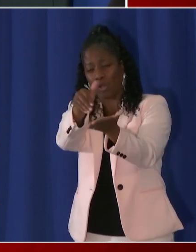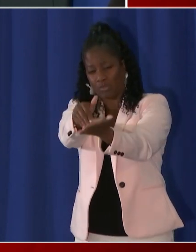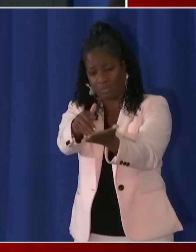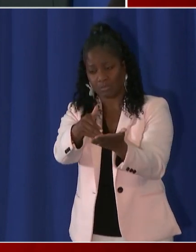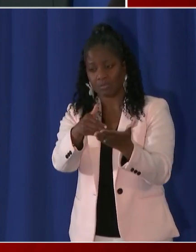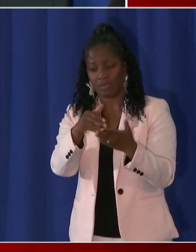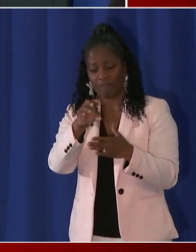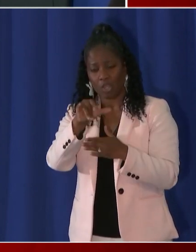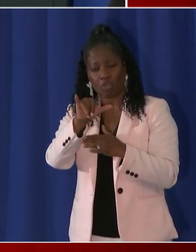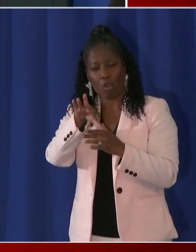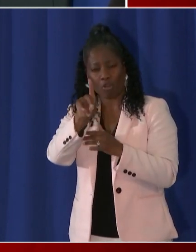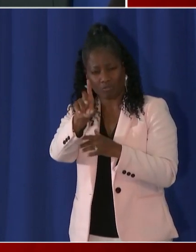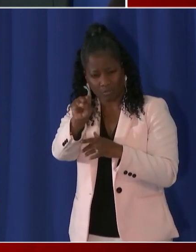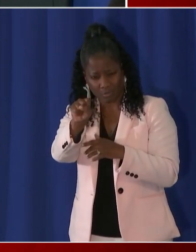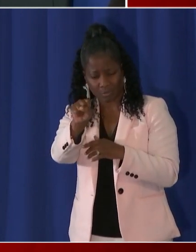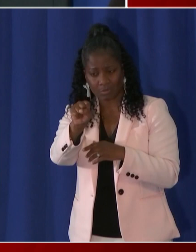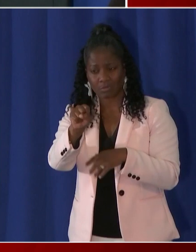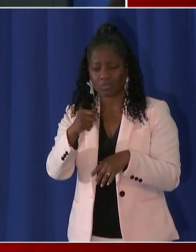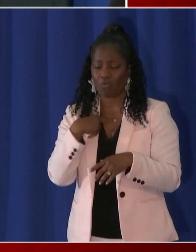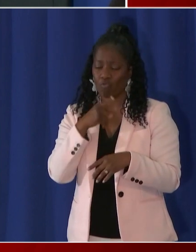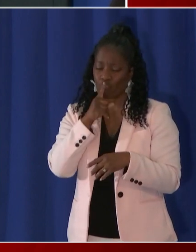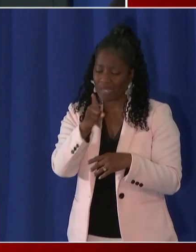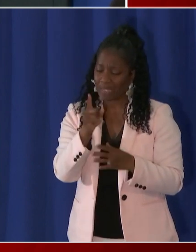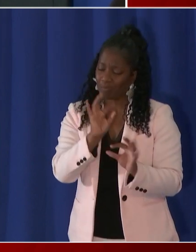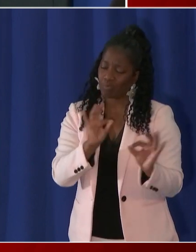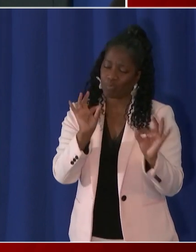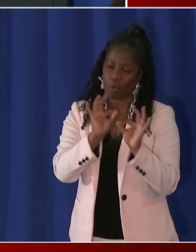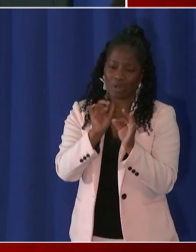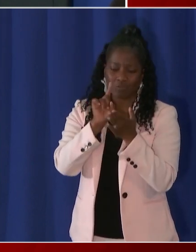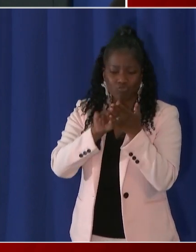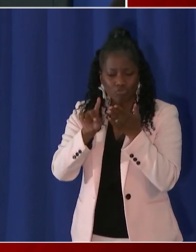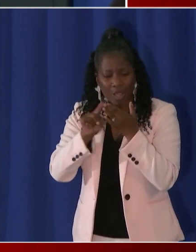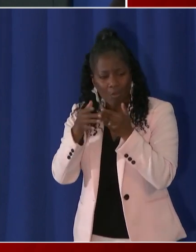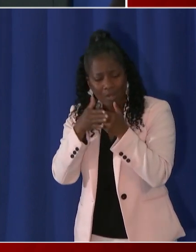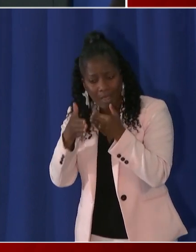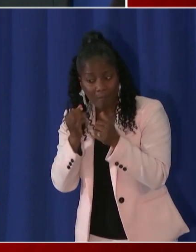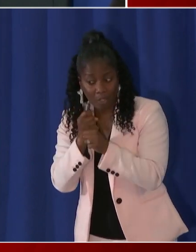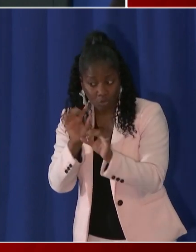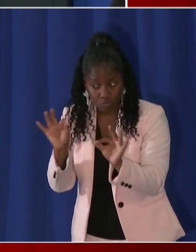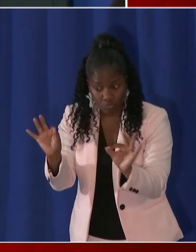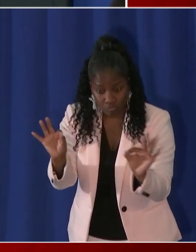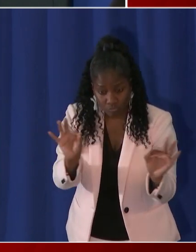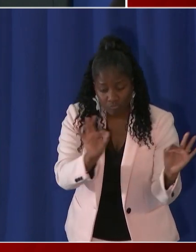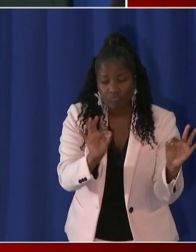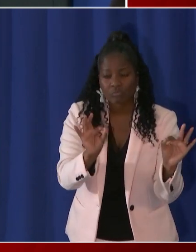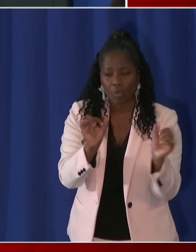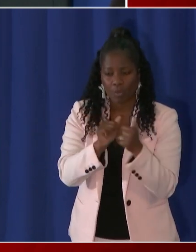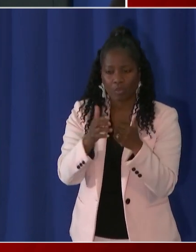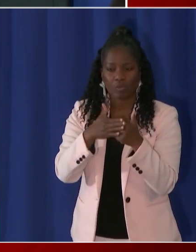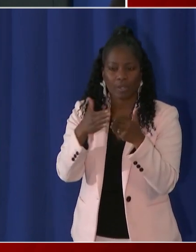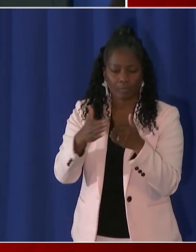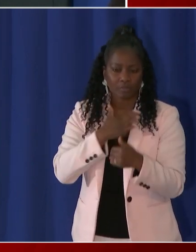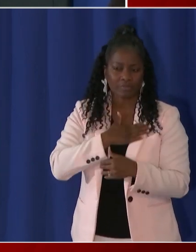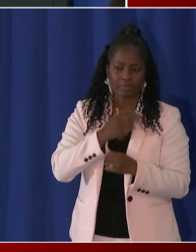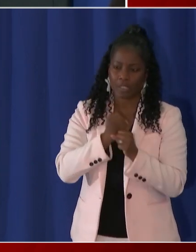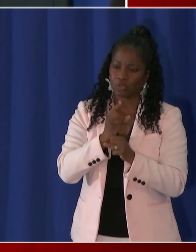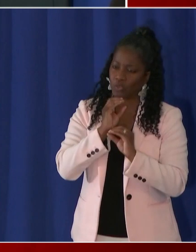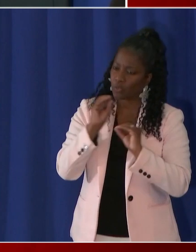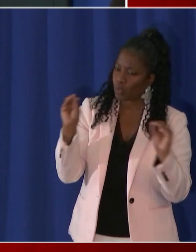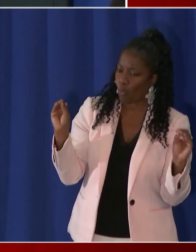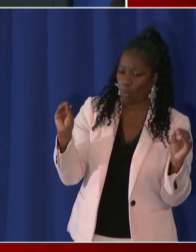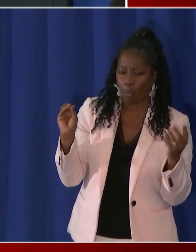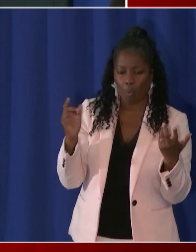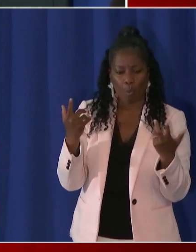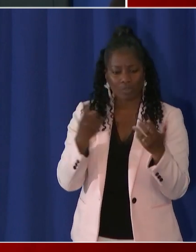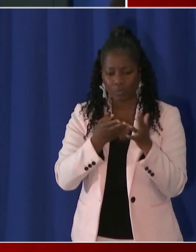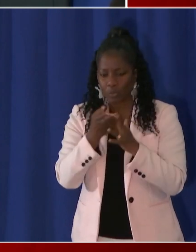yards. And it is very important that we check on our neighbors just to make sure that everything is okay, that there's no errant round that